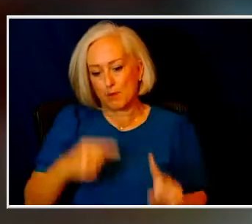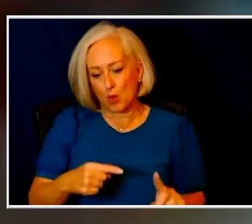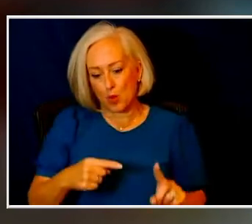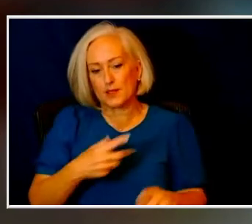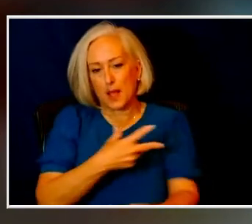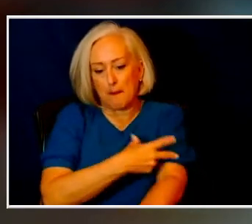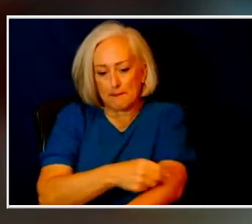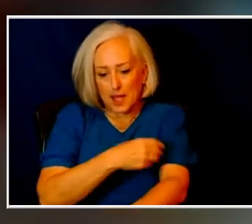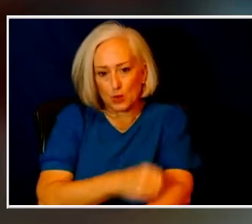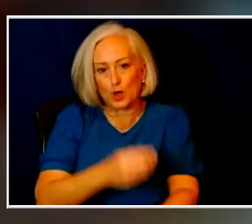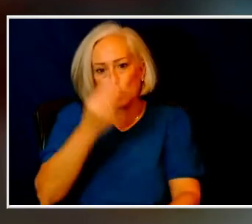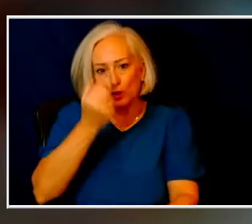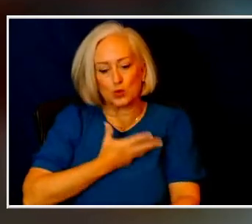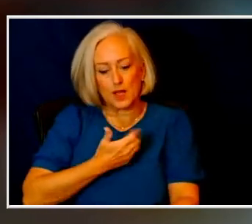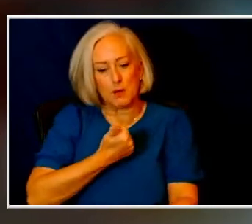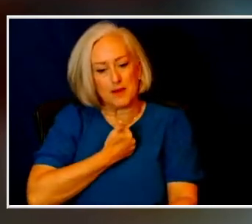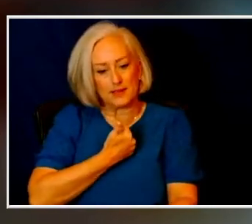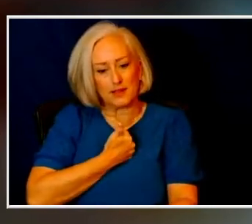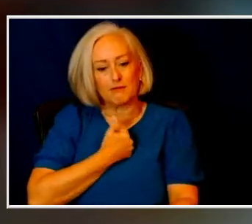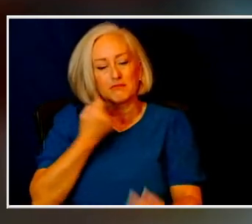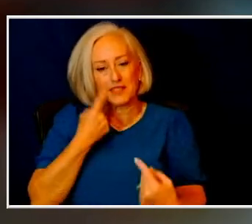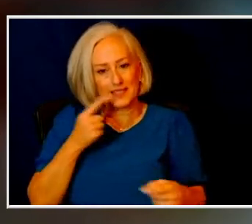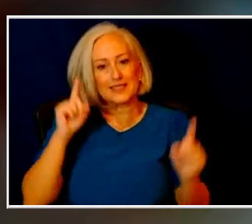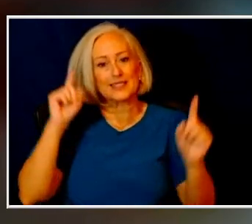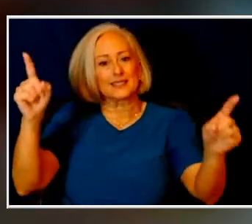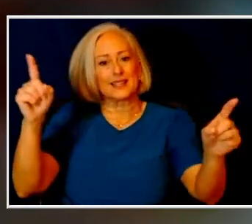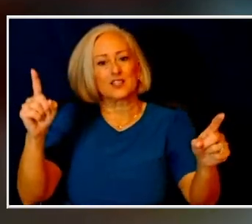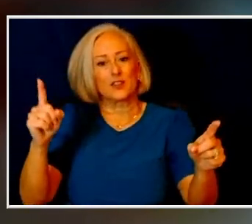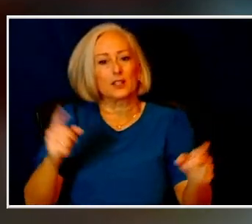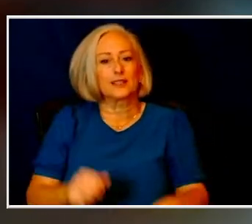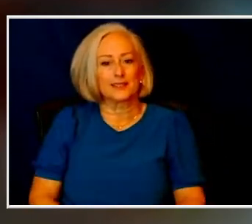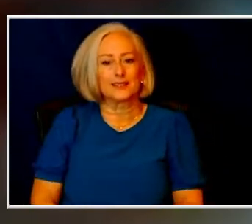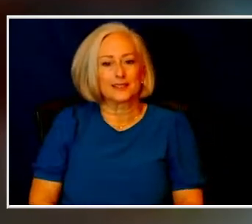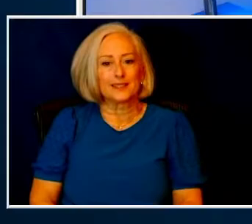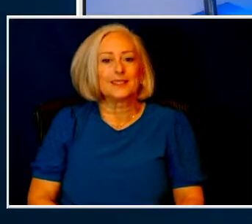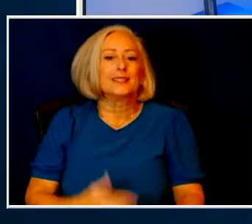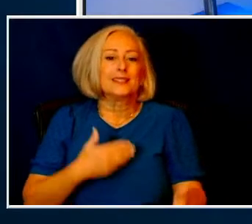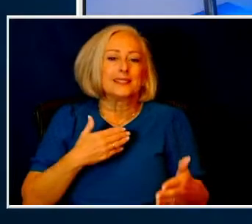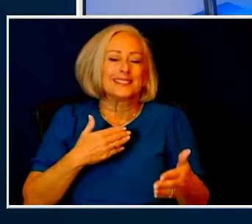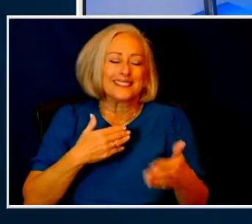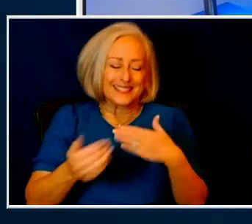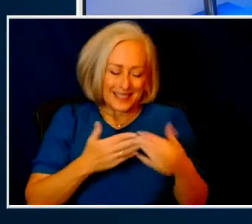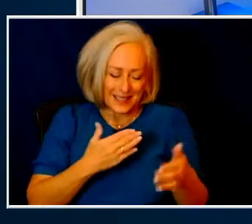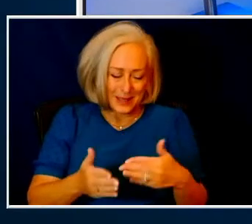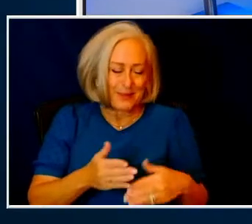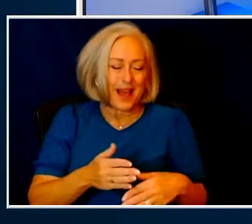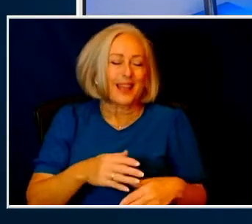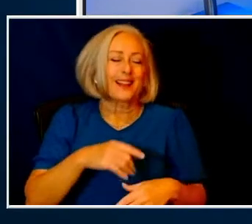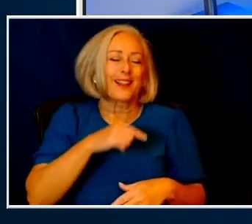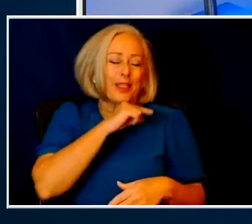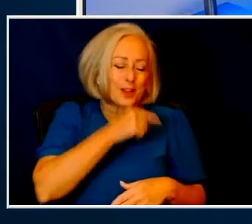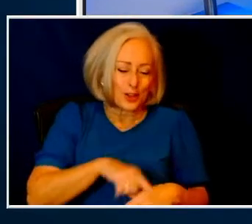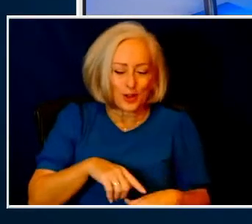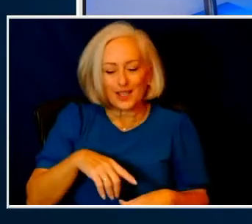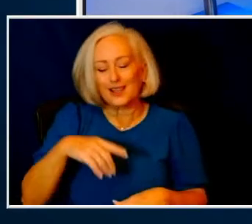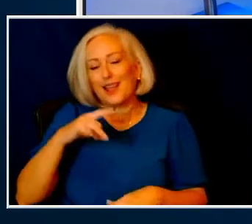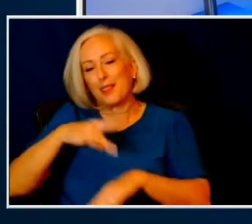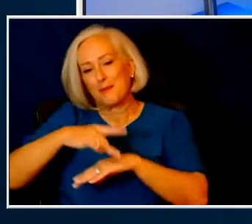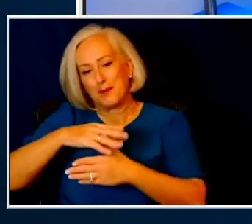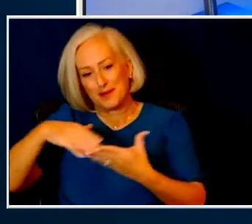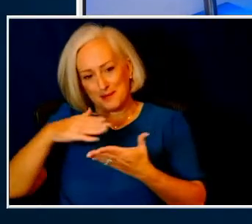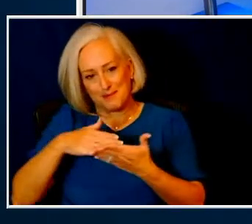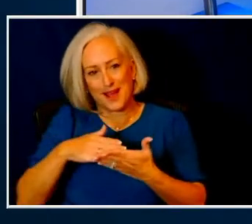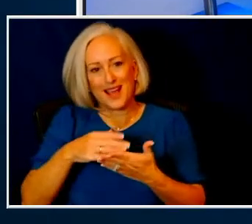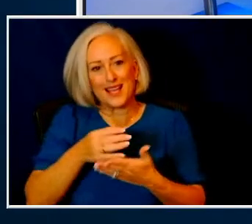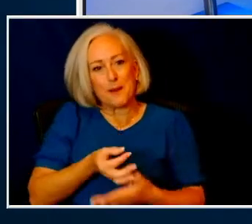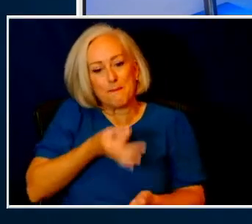tell myself I was successful, despite the one bite of turkey and the pumpkin pie. Reinforcement helps so much, and reinforcement